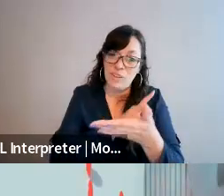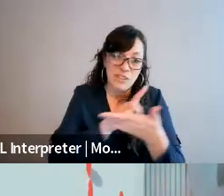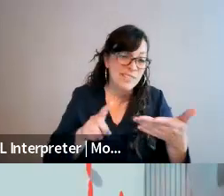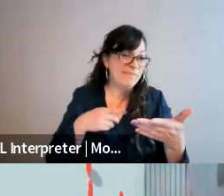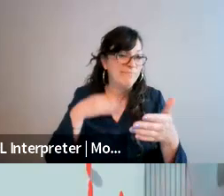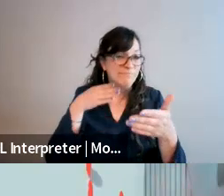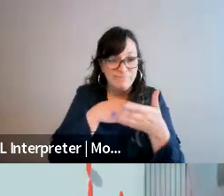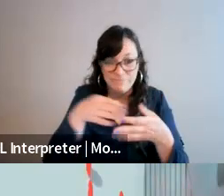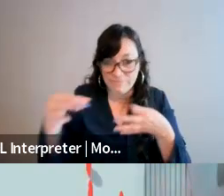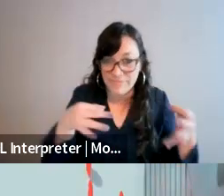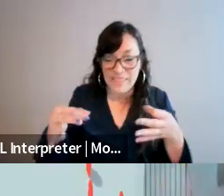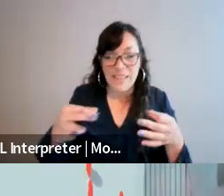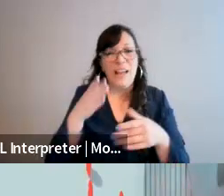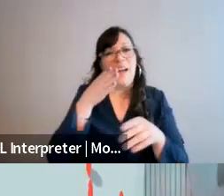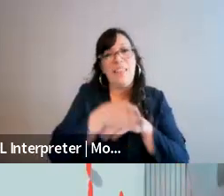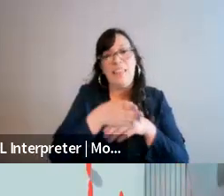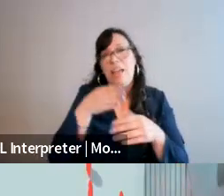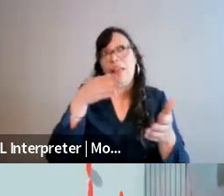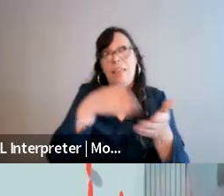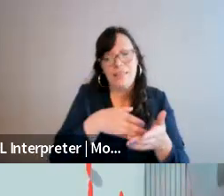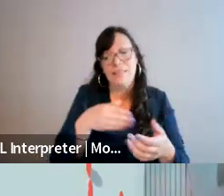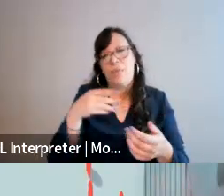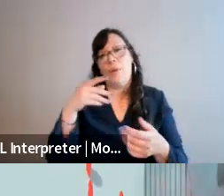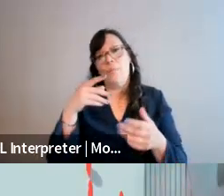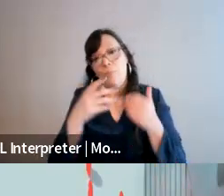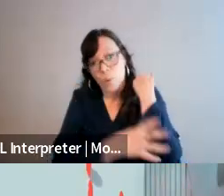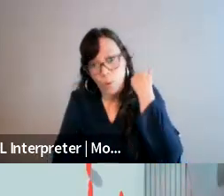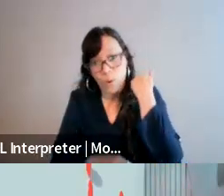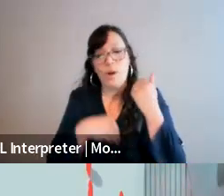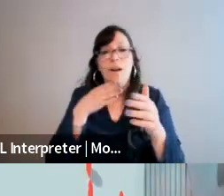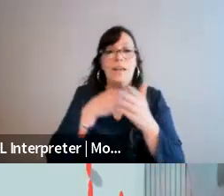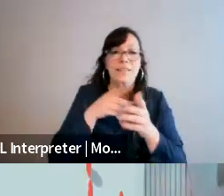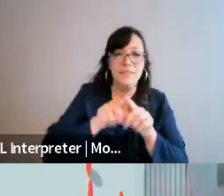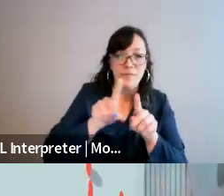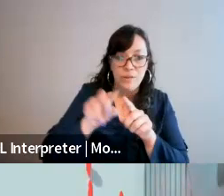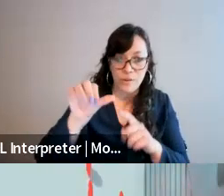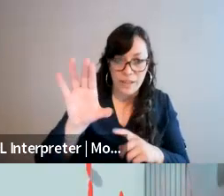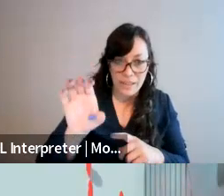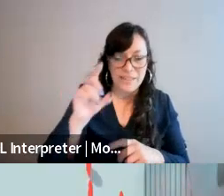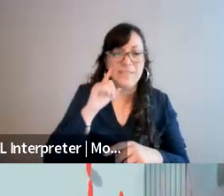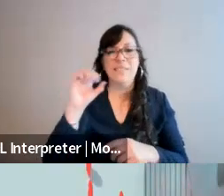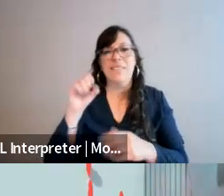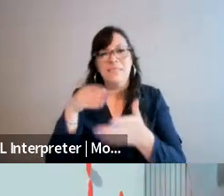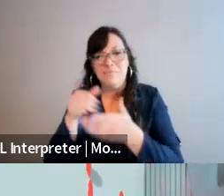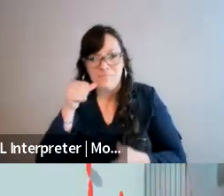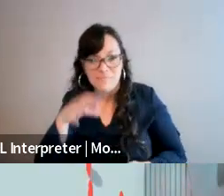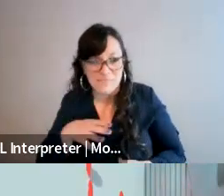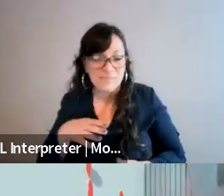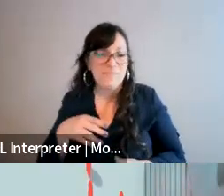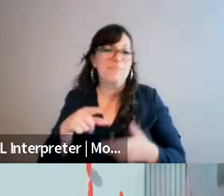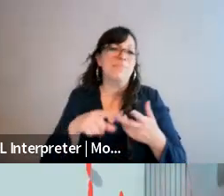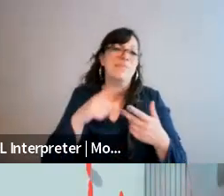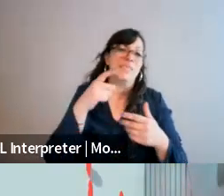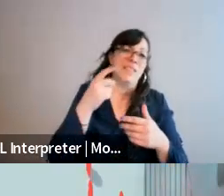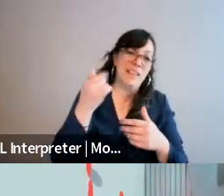society against the poor, against different races, sexism, misogyny, homophobia, all